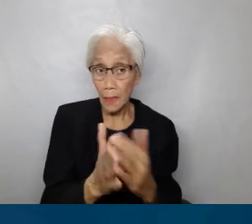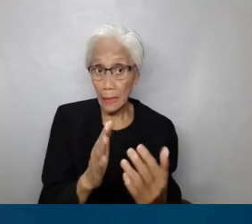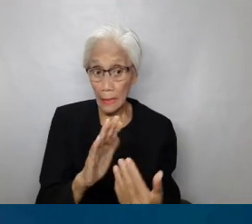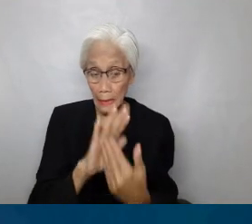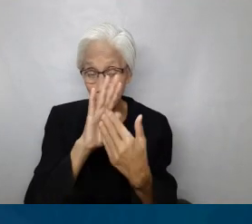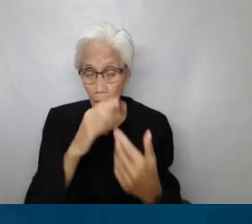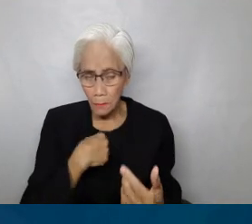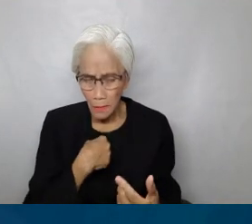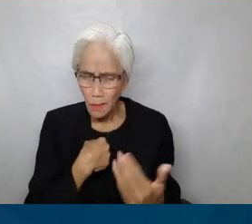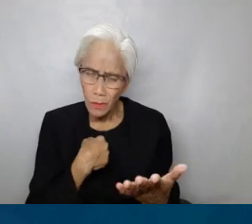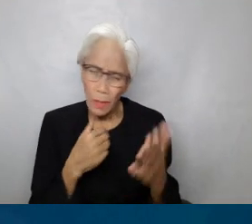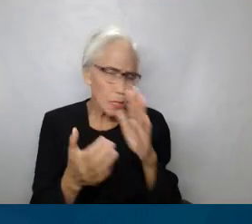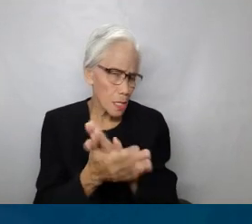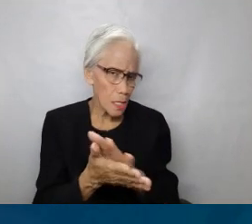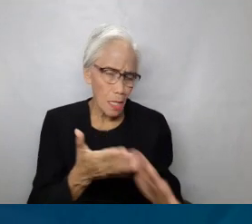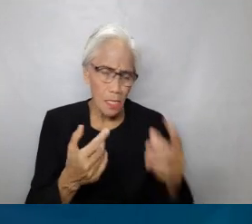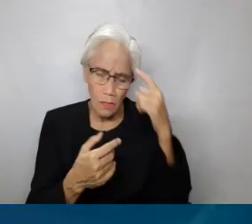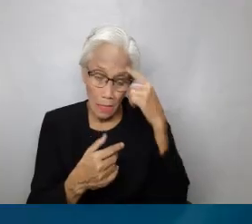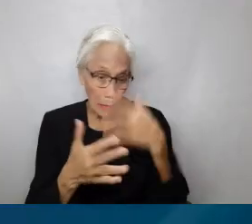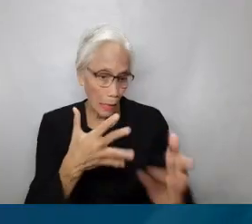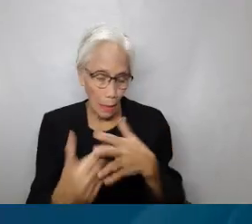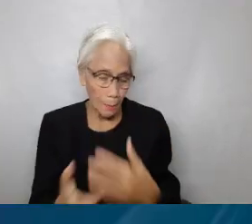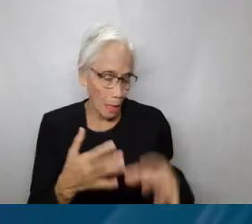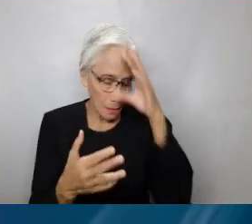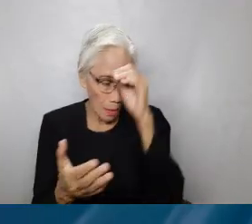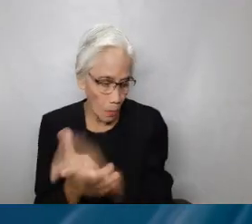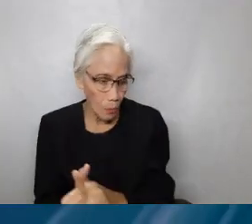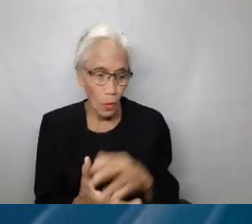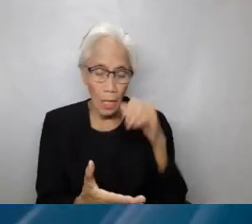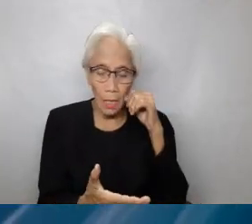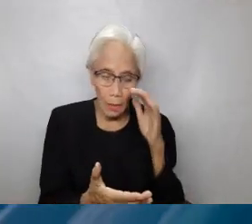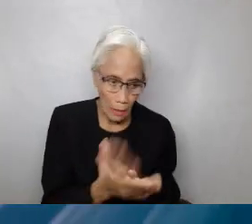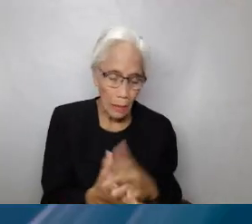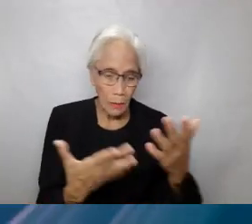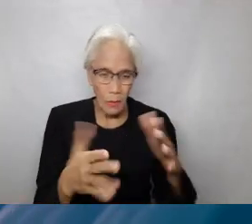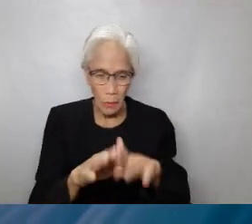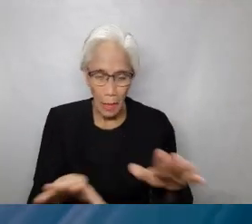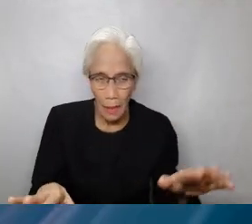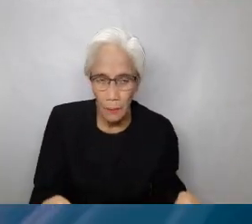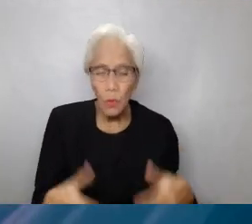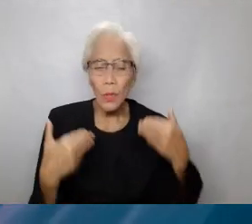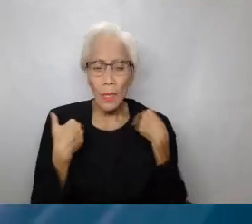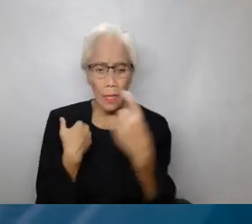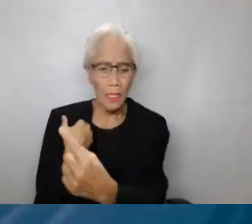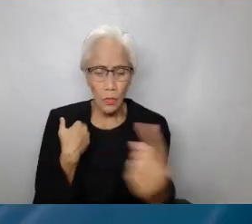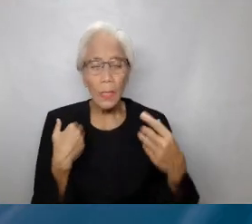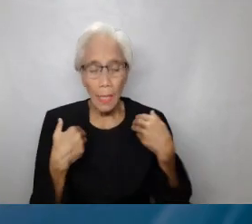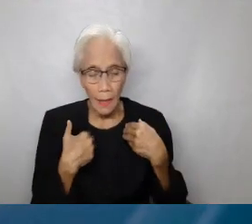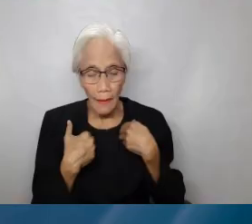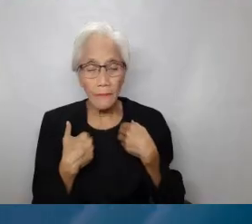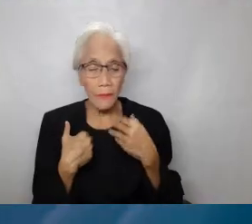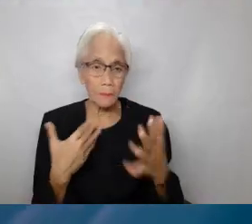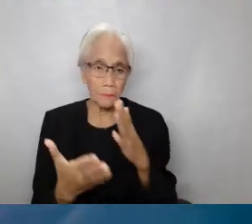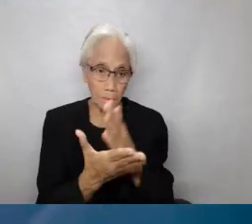speak ill of me. Magandang isipin mo lagi na kahit asawa mo yan o anak mo yan, each one has a